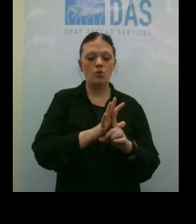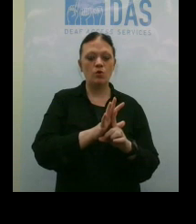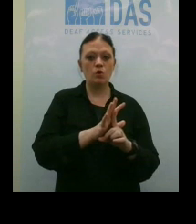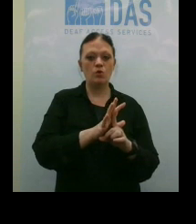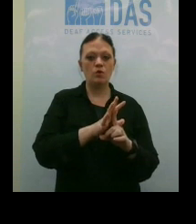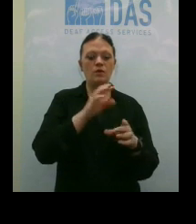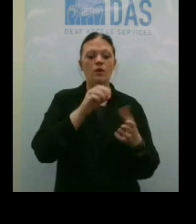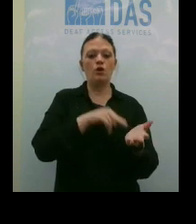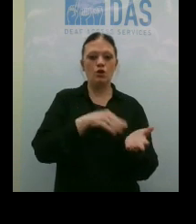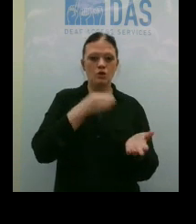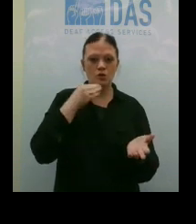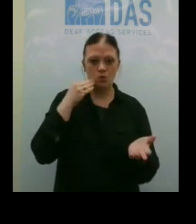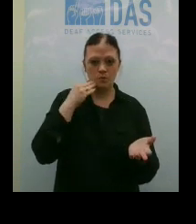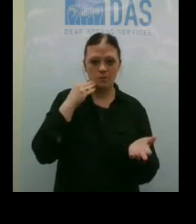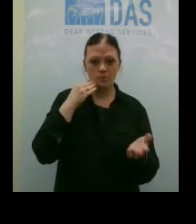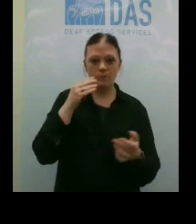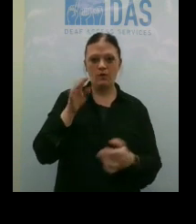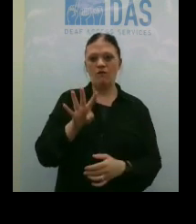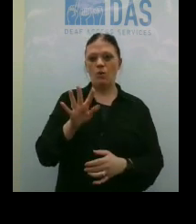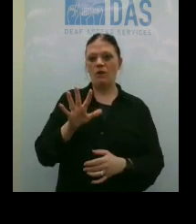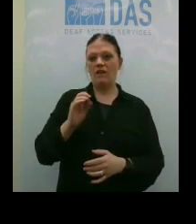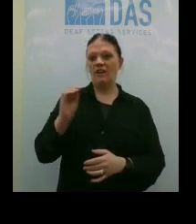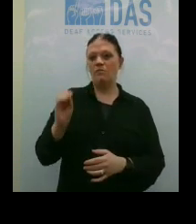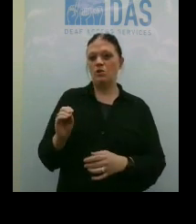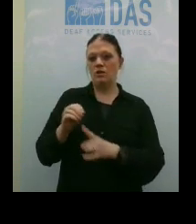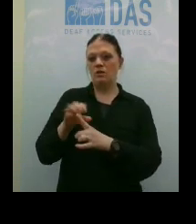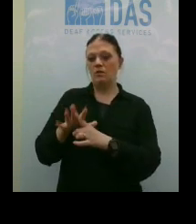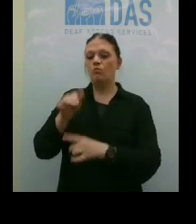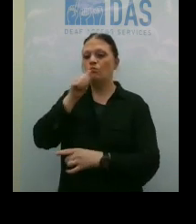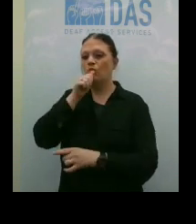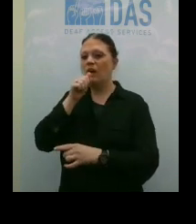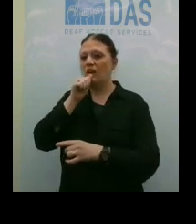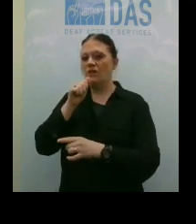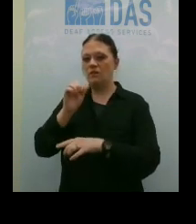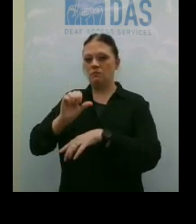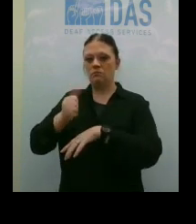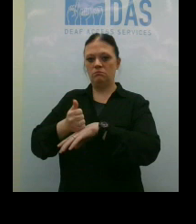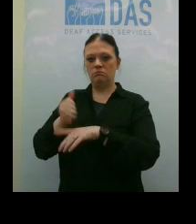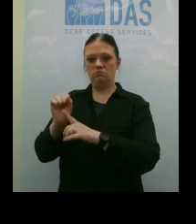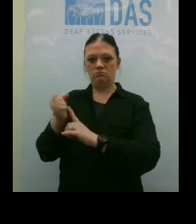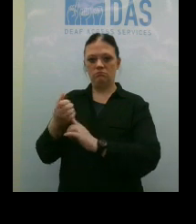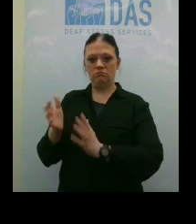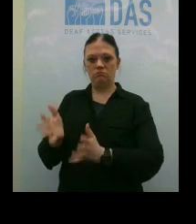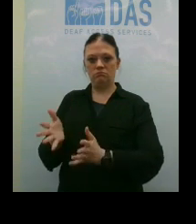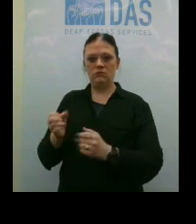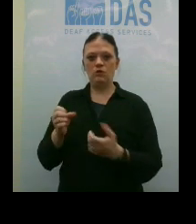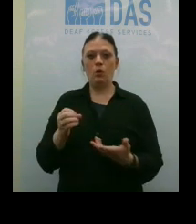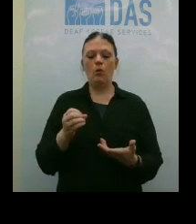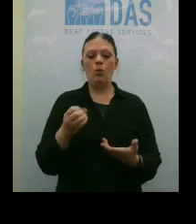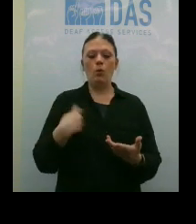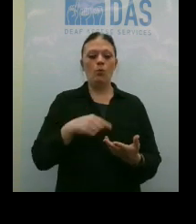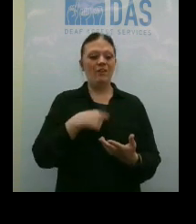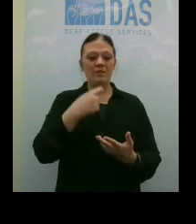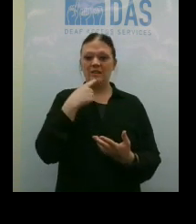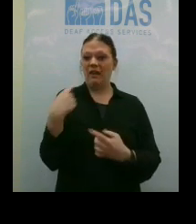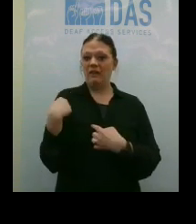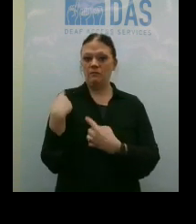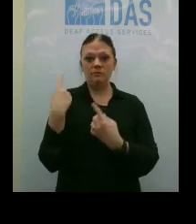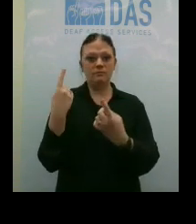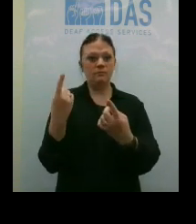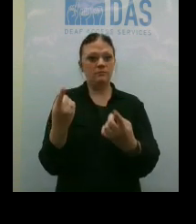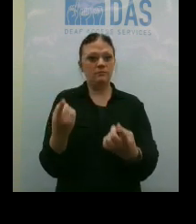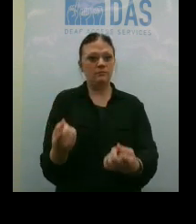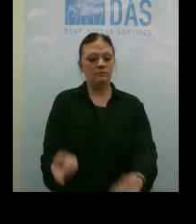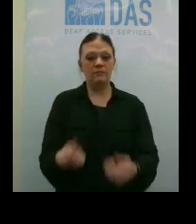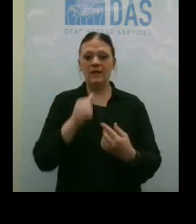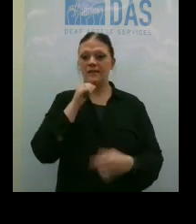homes. 45% of them exposed in private settings. So as we've been saying all along, this is